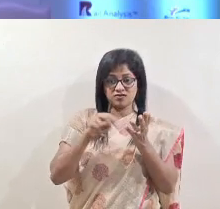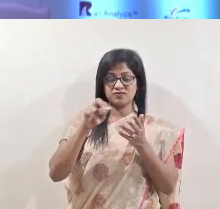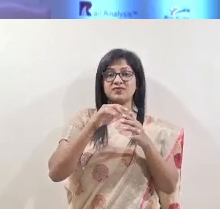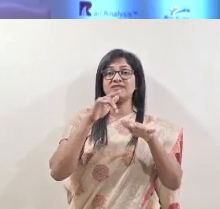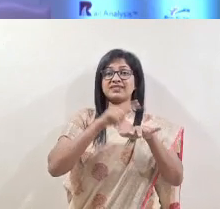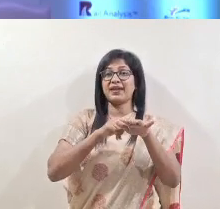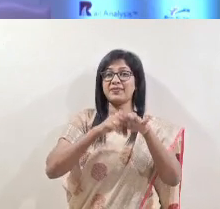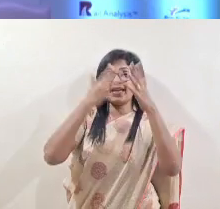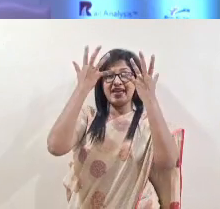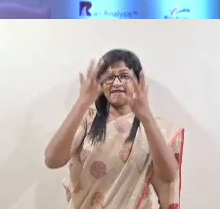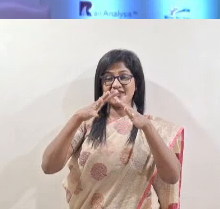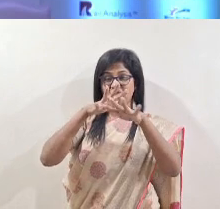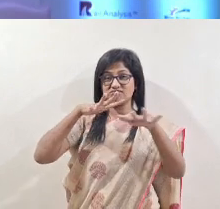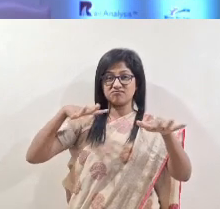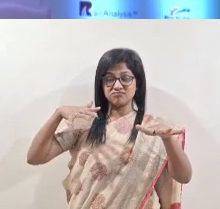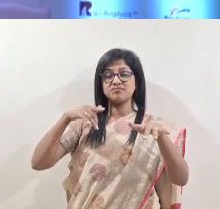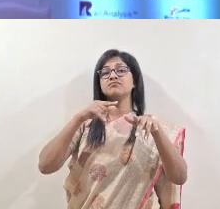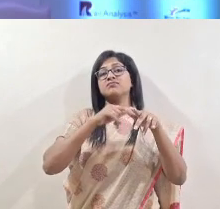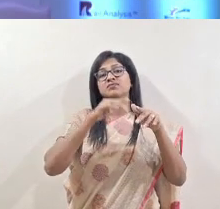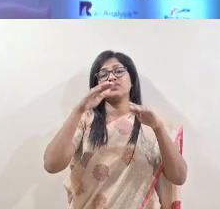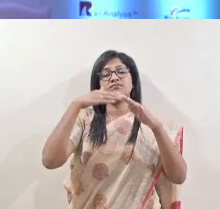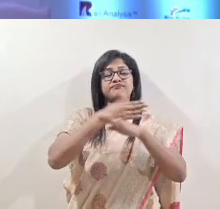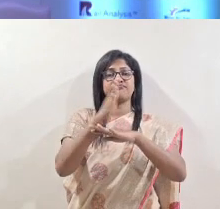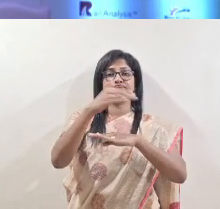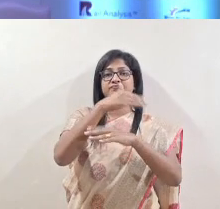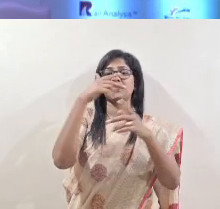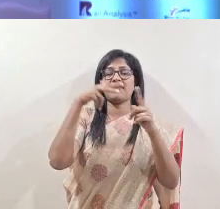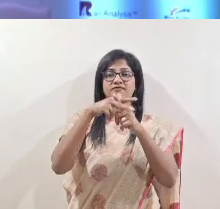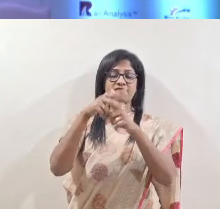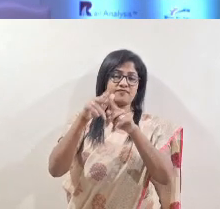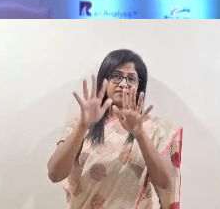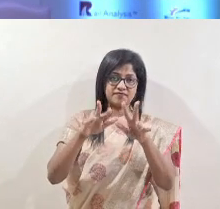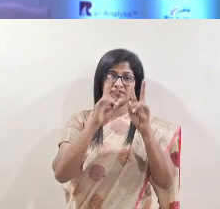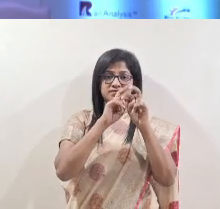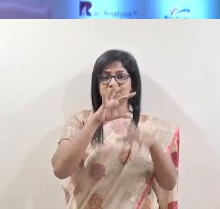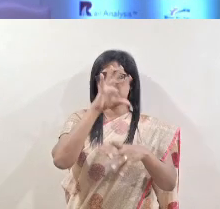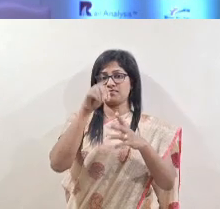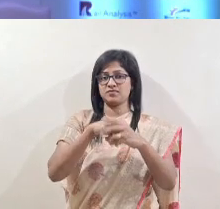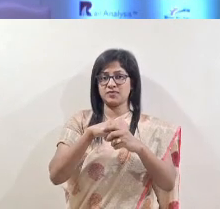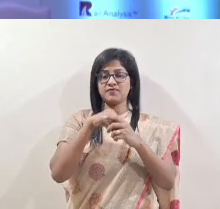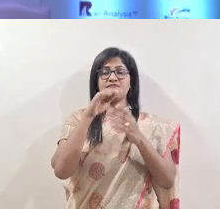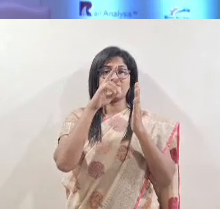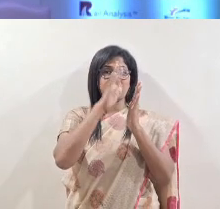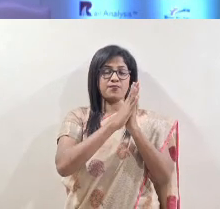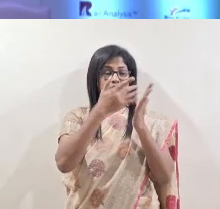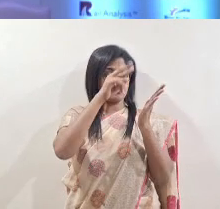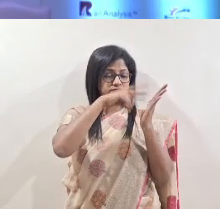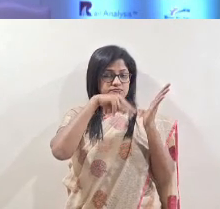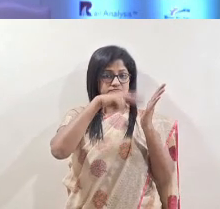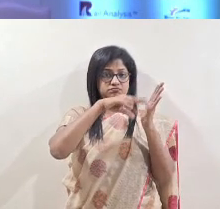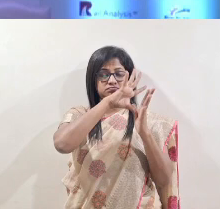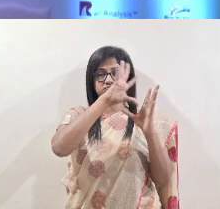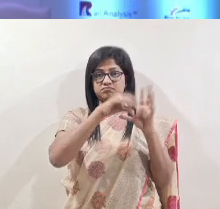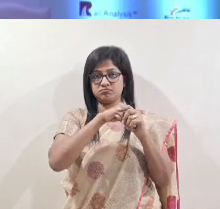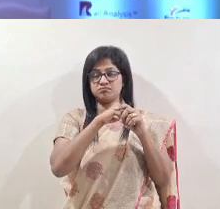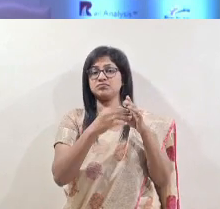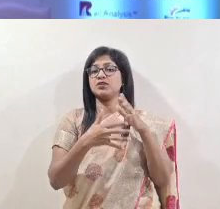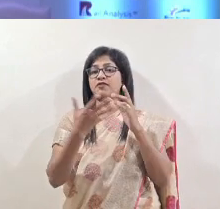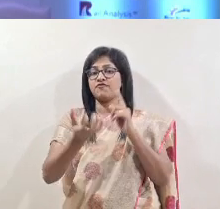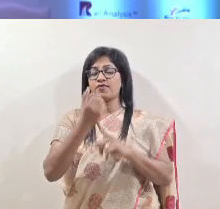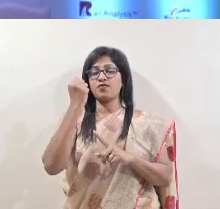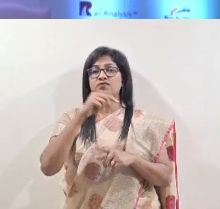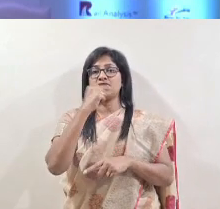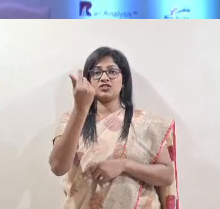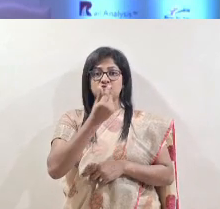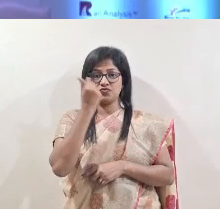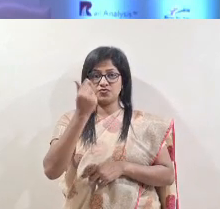hours. So this was also included in our research. This was a literature review which included about the use